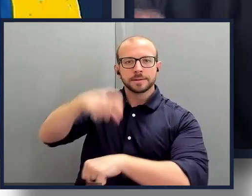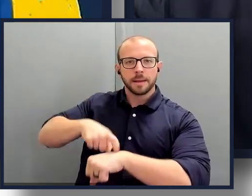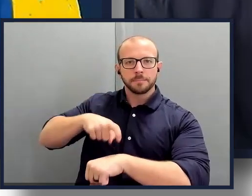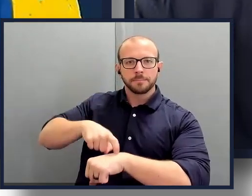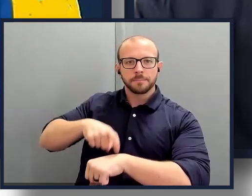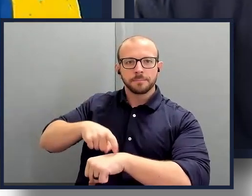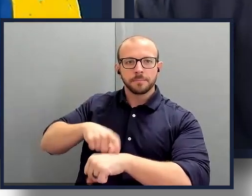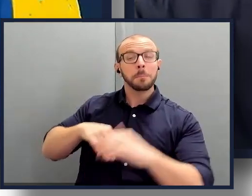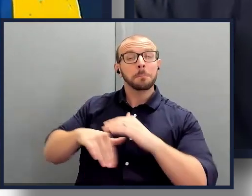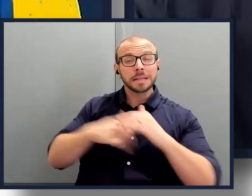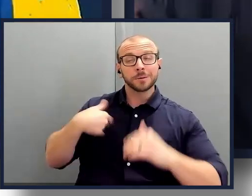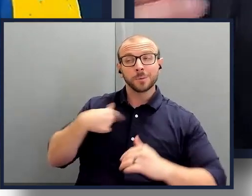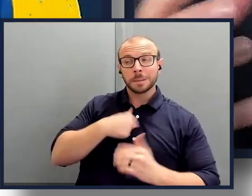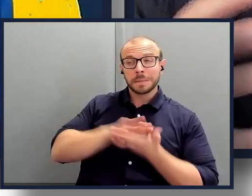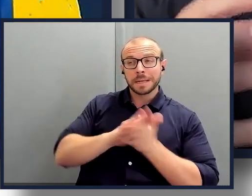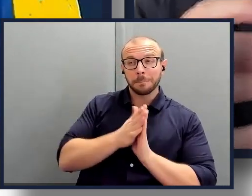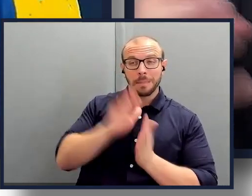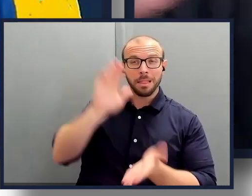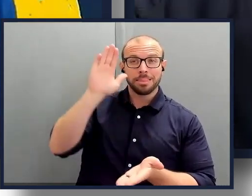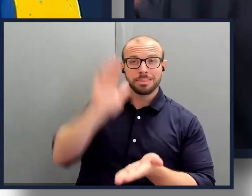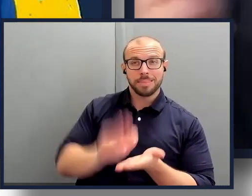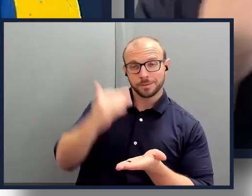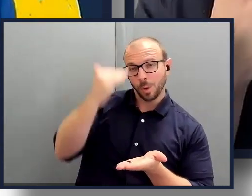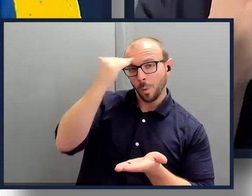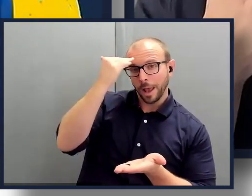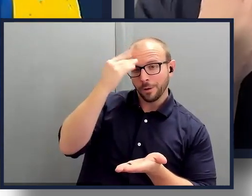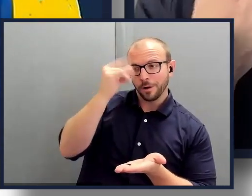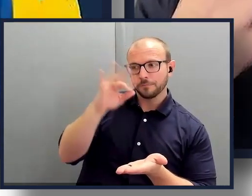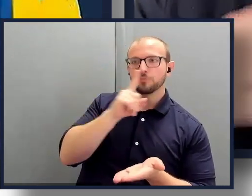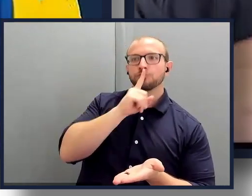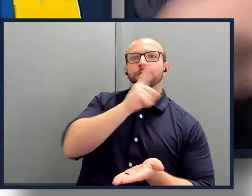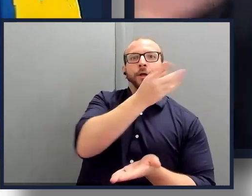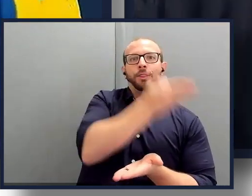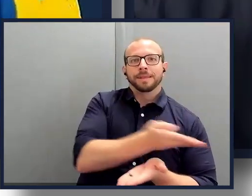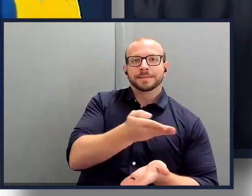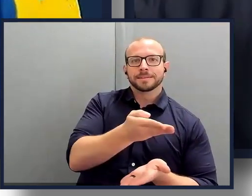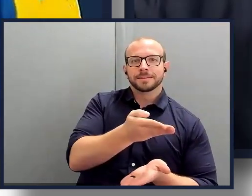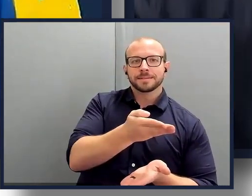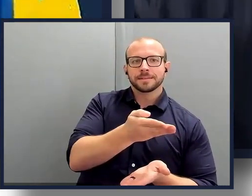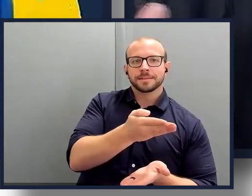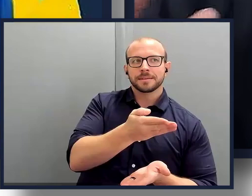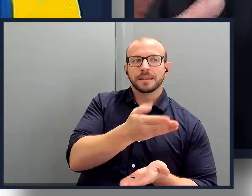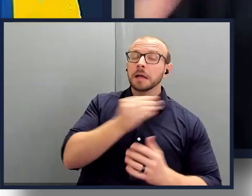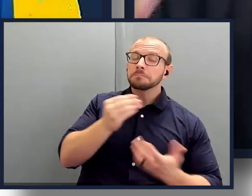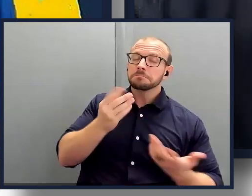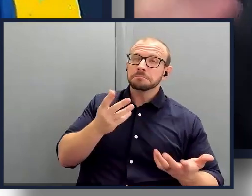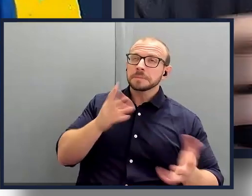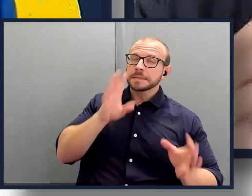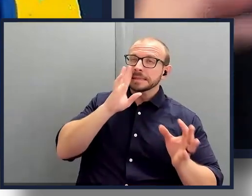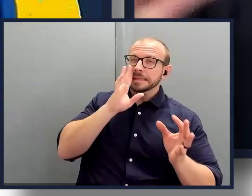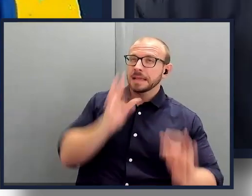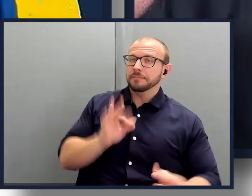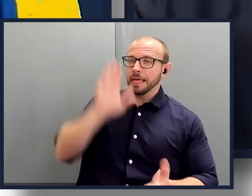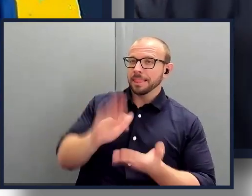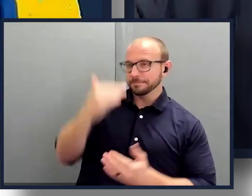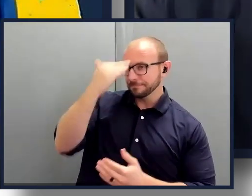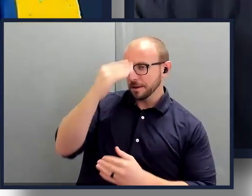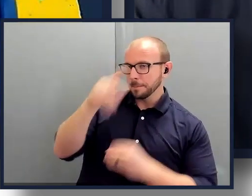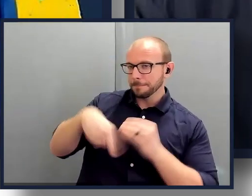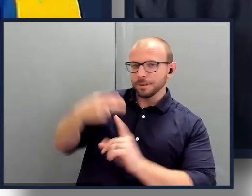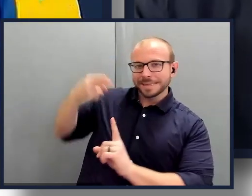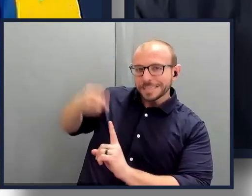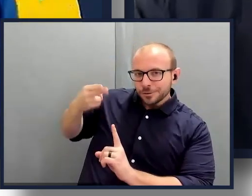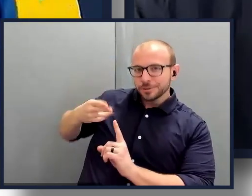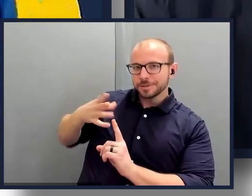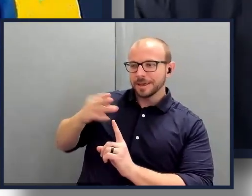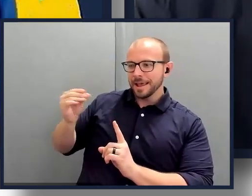less knowledgeable about real things, and certainly about history and about all the things that allow